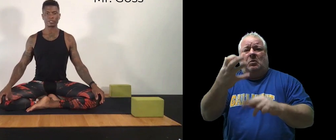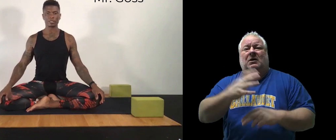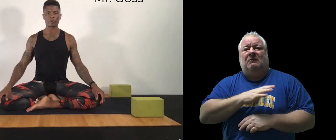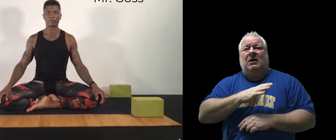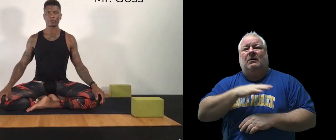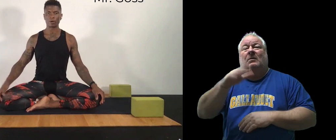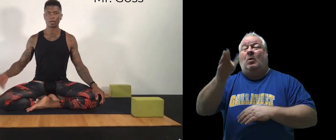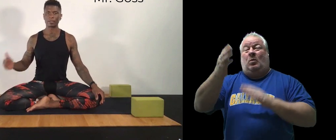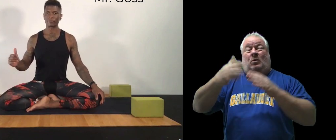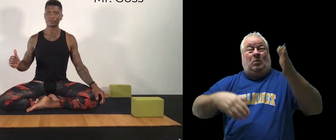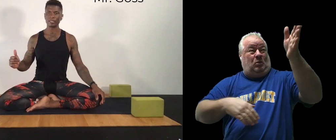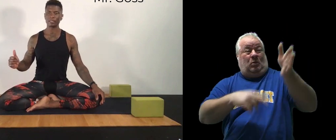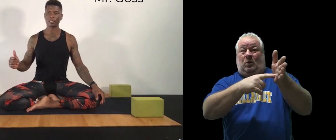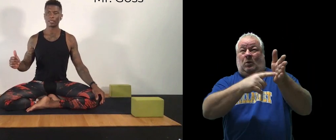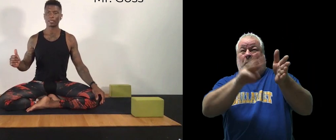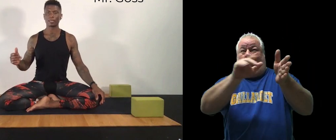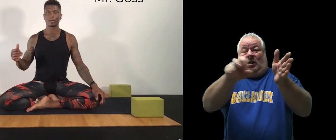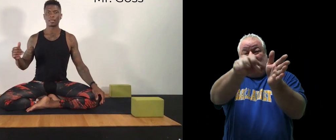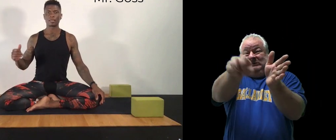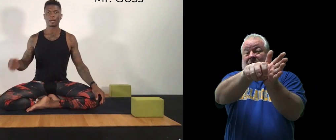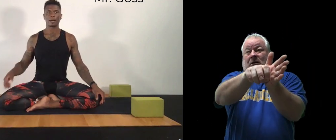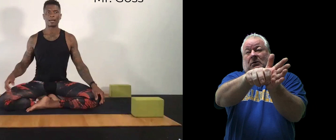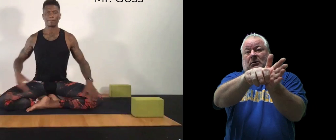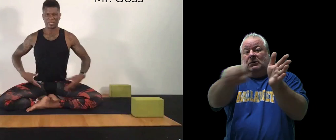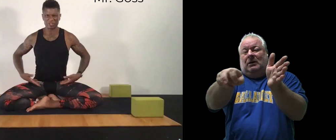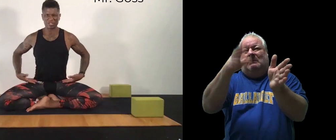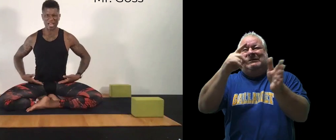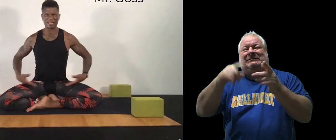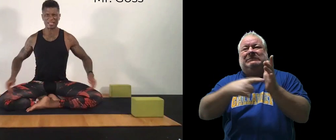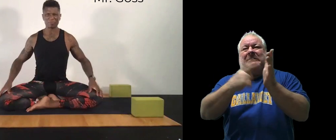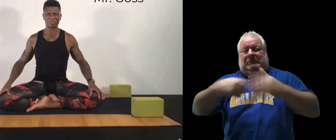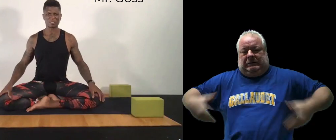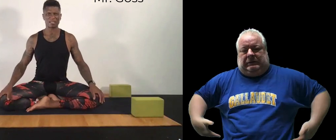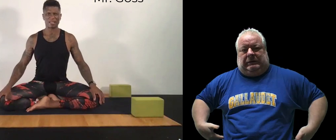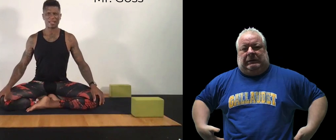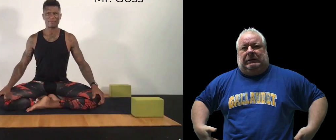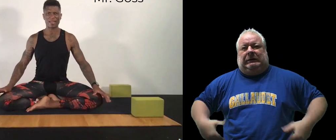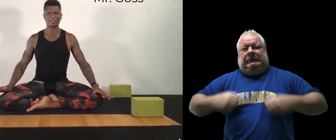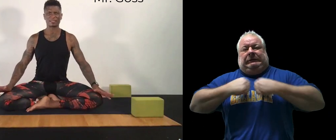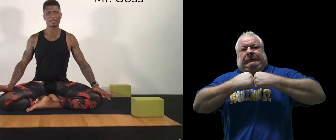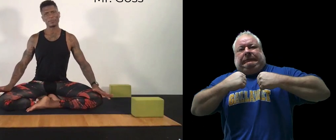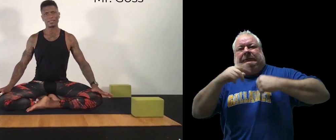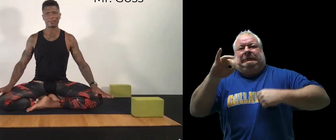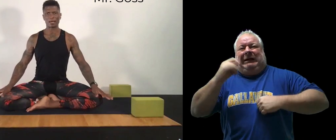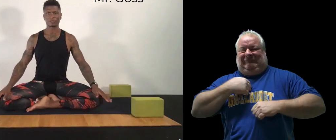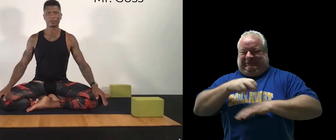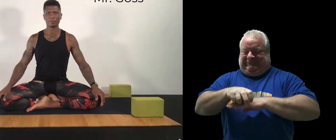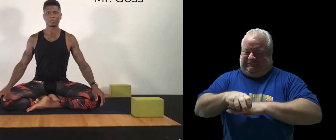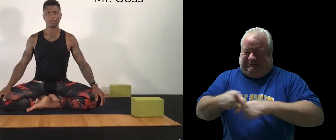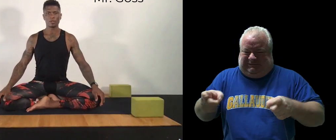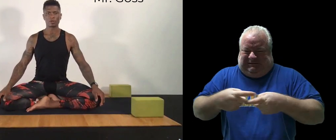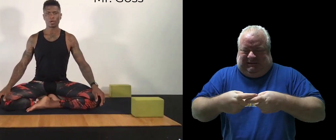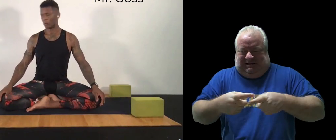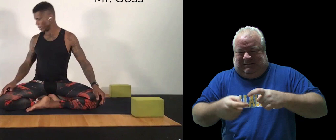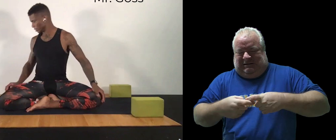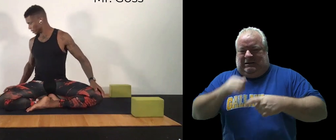going to encourage you to sit away from the wall, but if sitting, because you're tight in the hips, if that is something that bothers